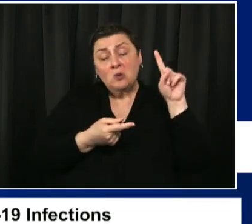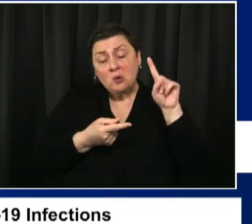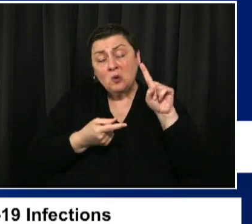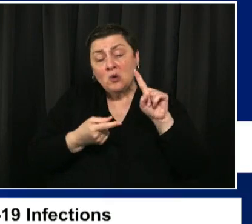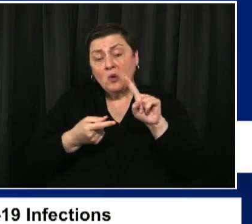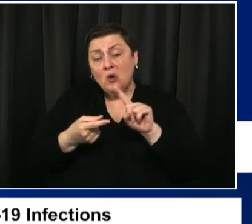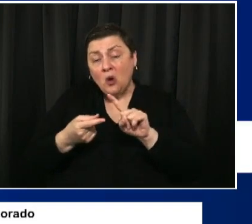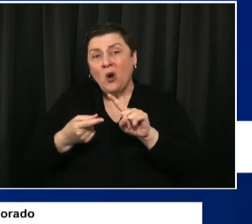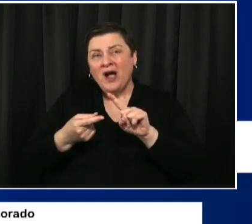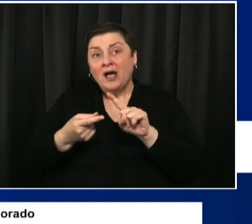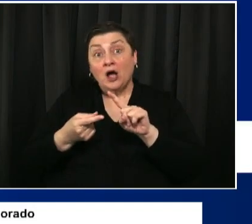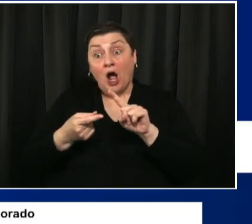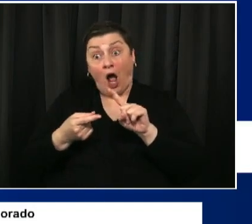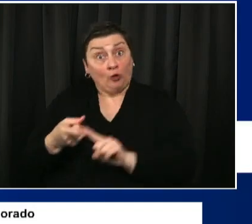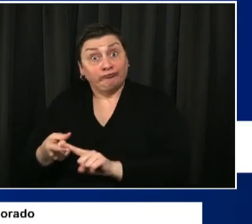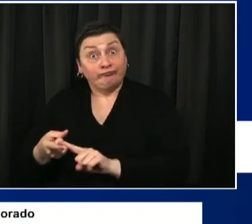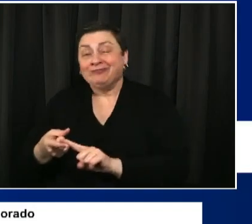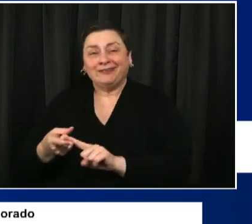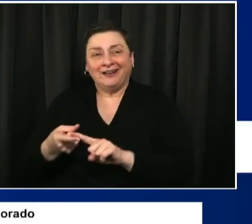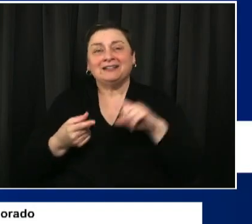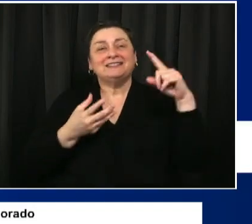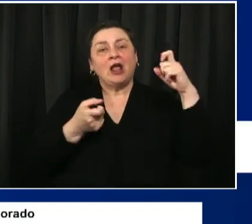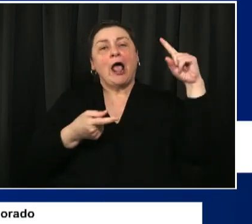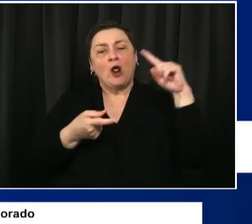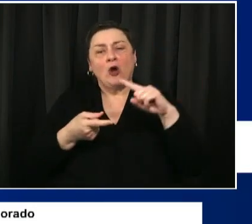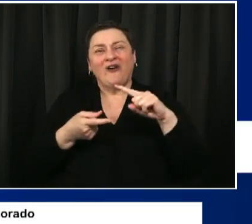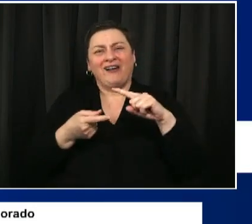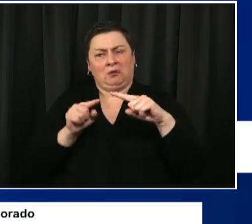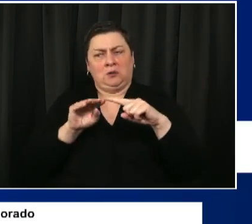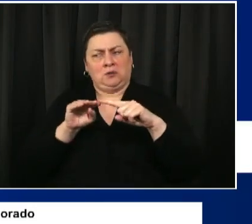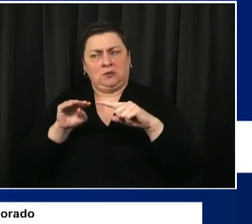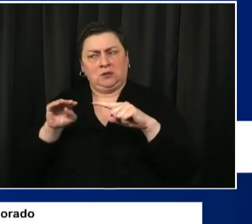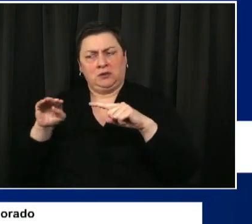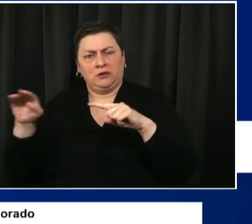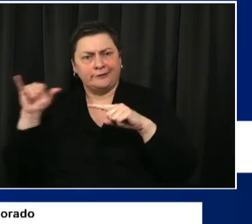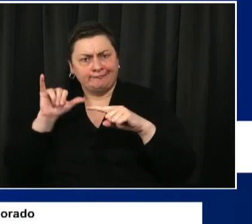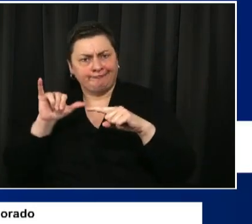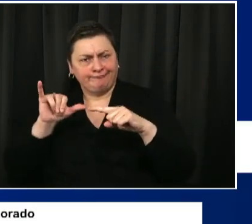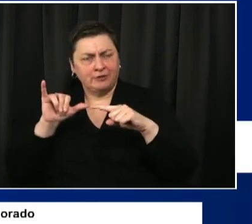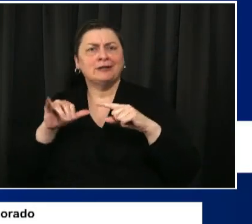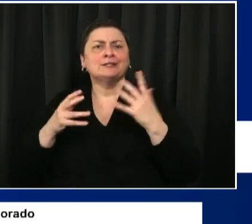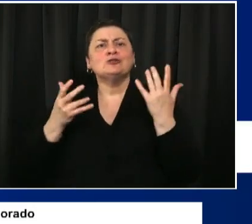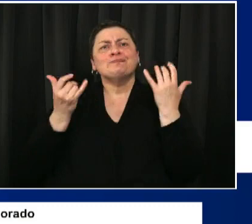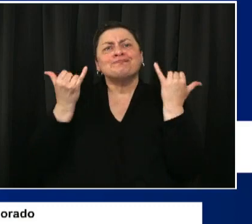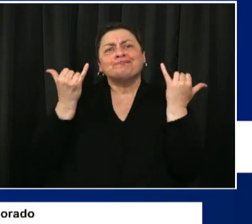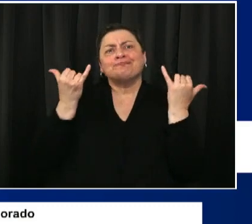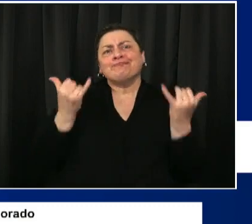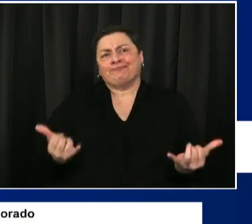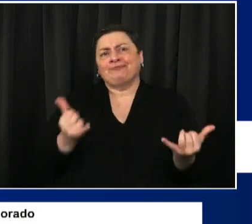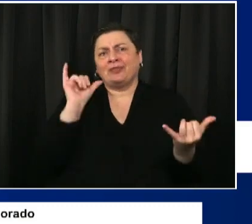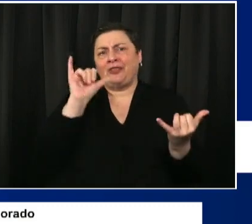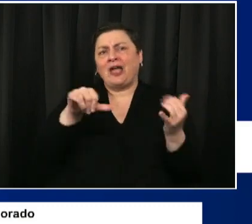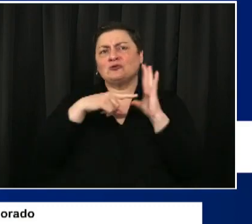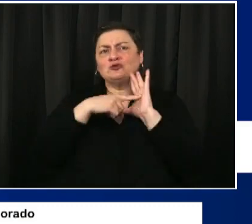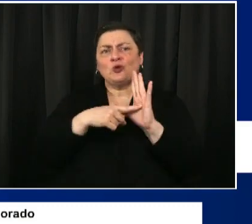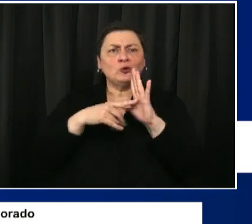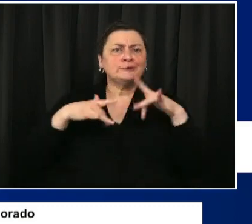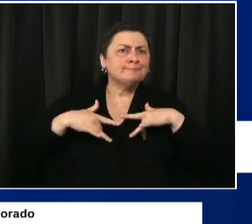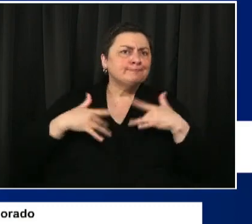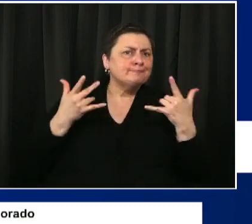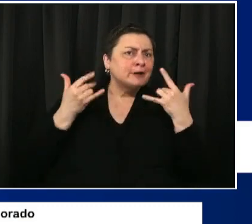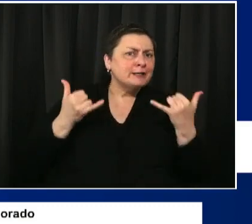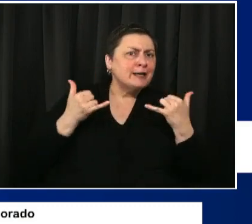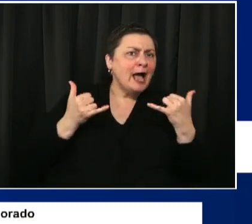to be. Next. Now, this just gives us a little perspective on where we are now, where